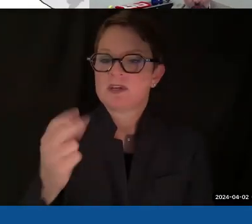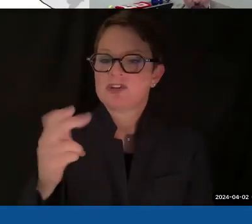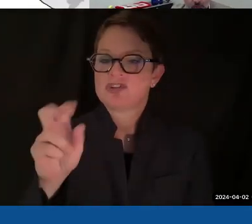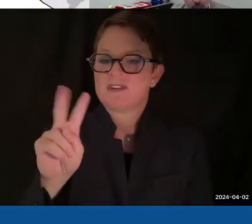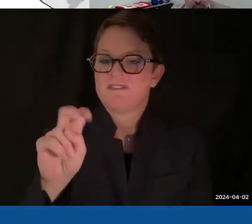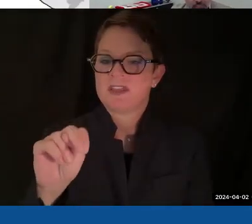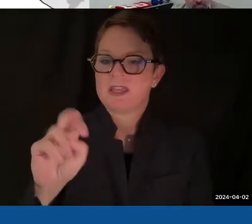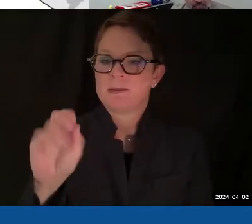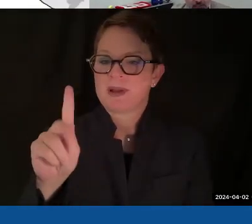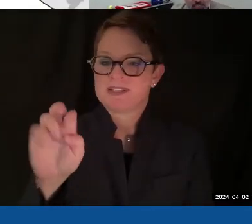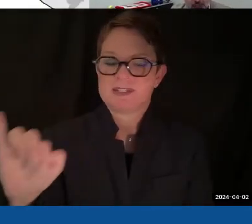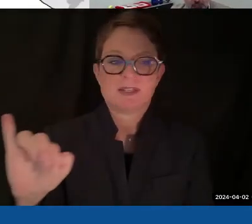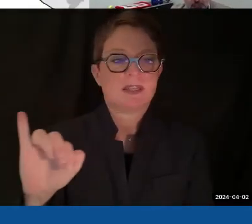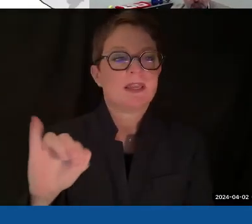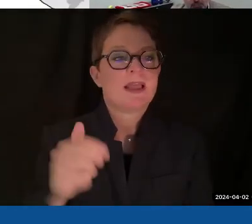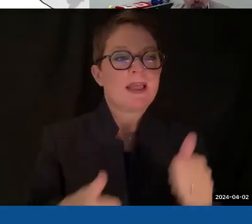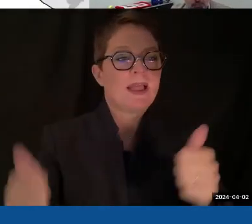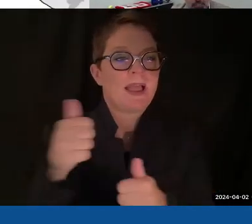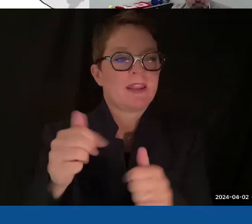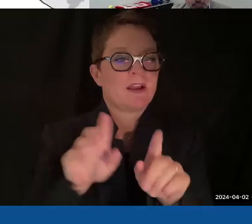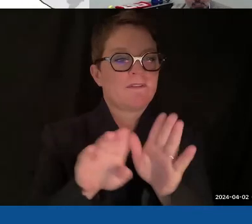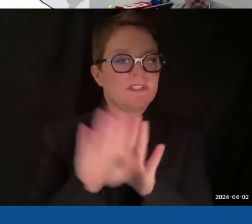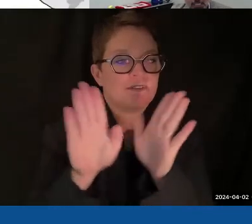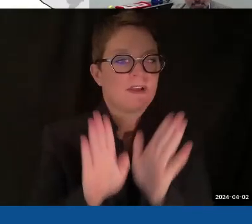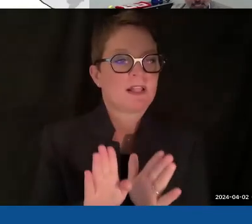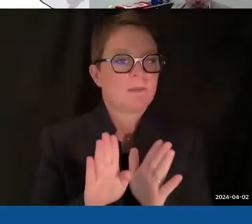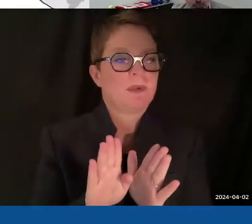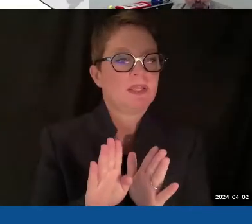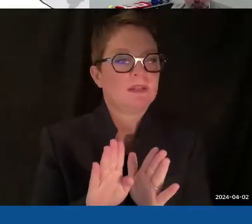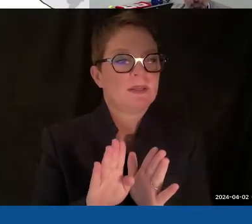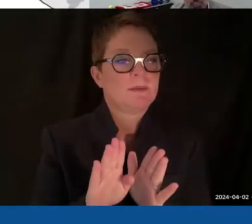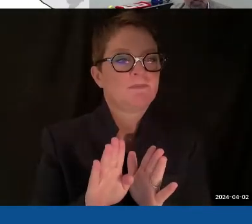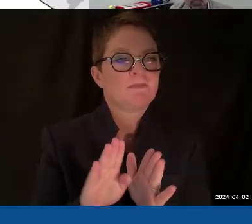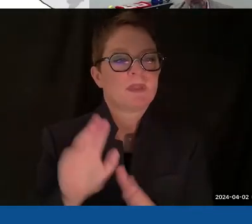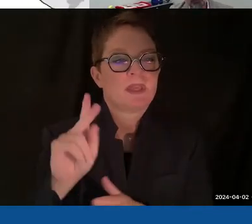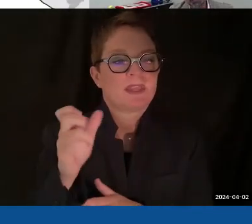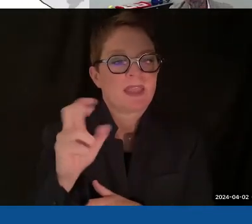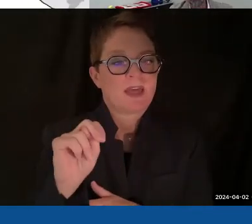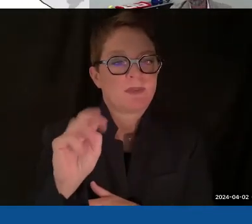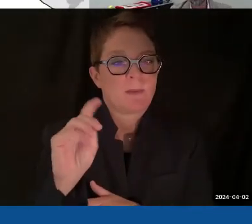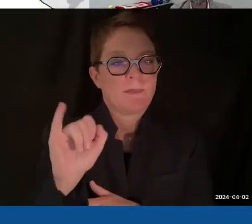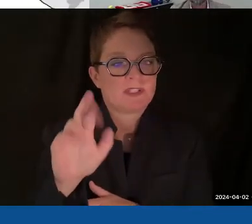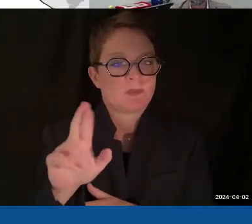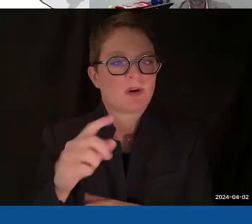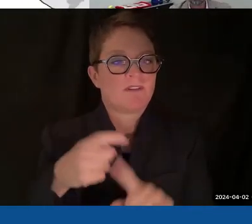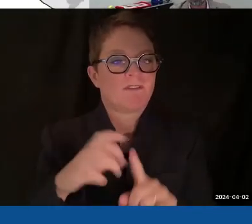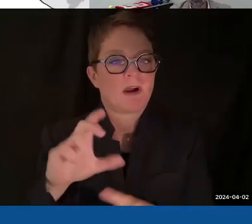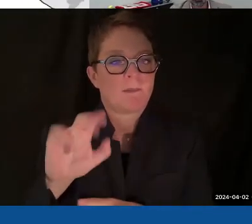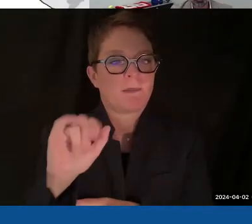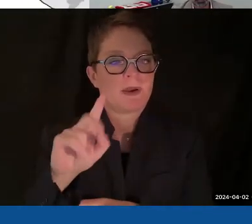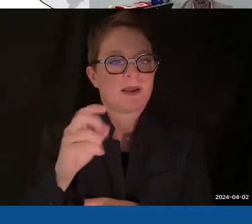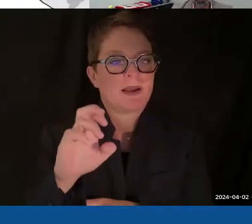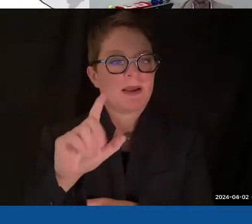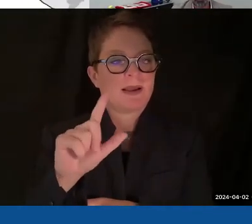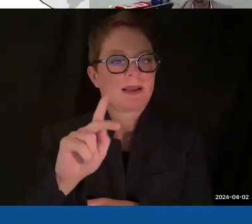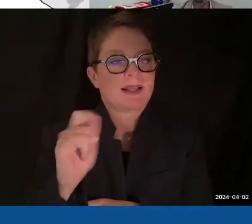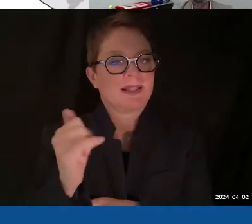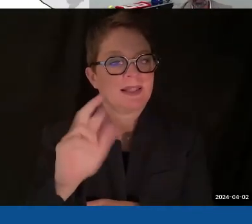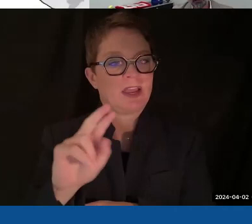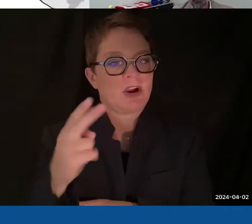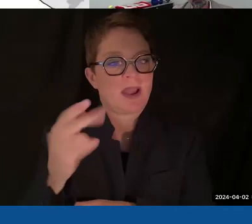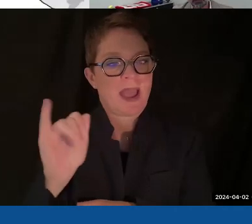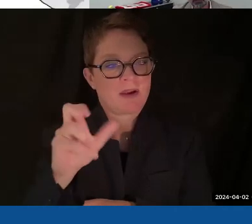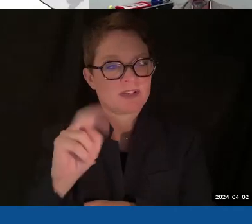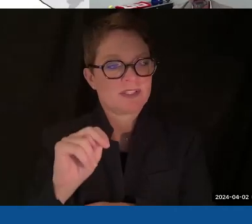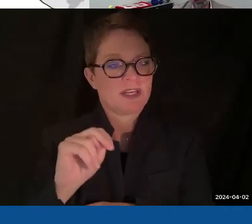today by our head of development, Alex Kaffenbaum, Hercules Grigos, and Catherine Mismer from Claire Harrison, along with our design